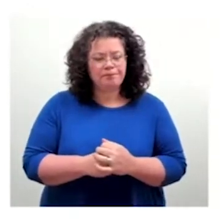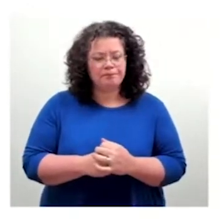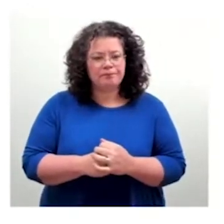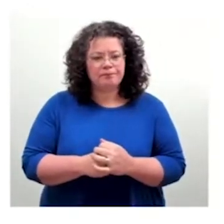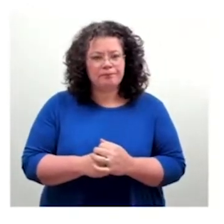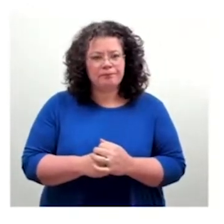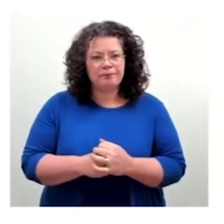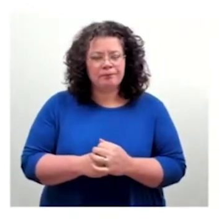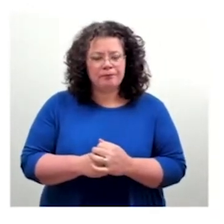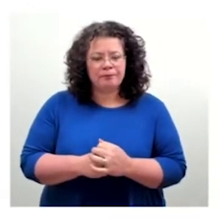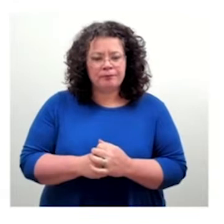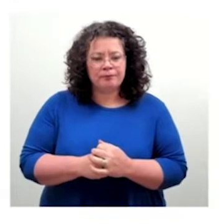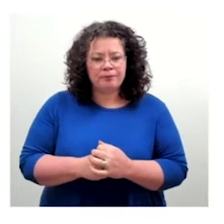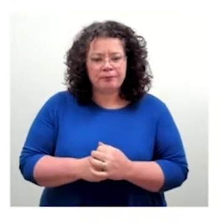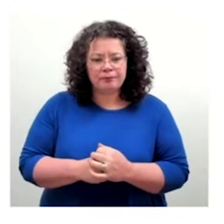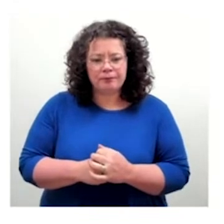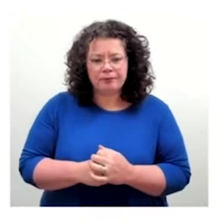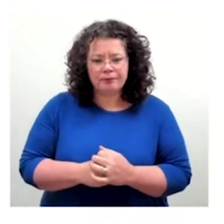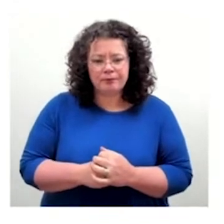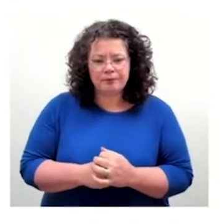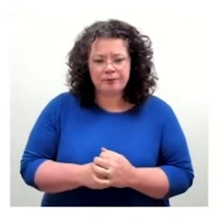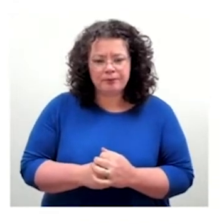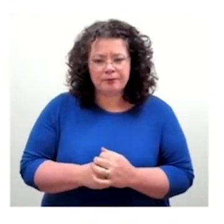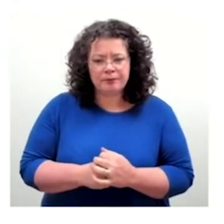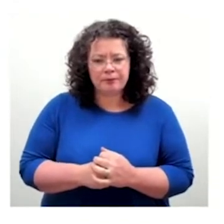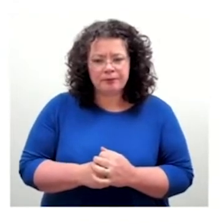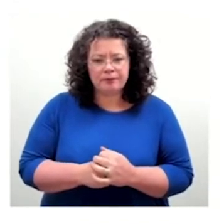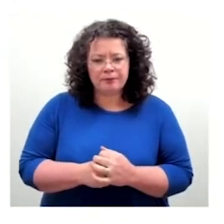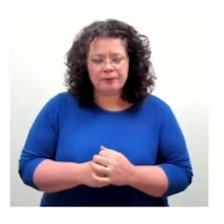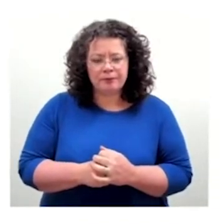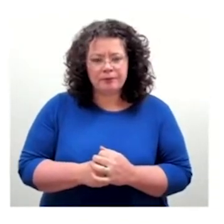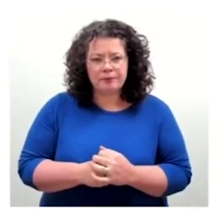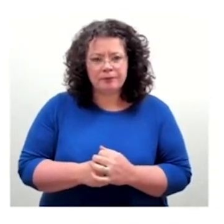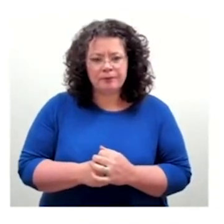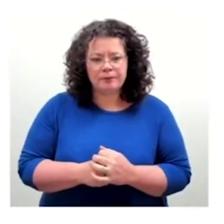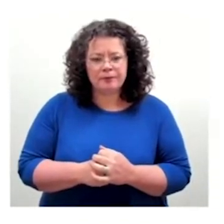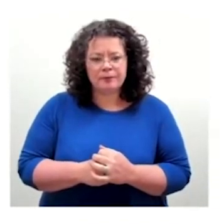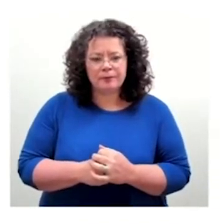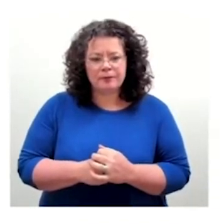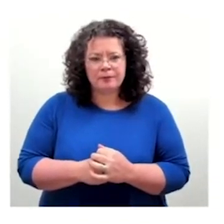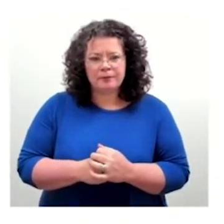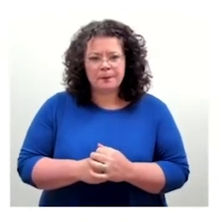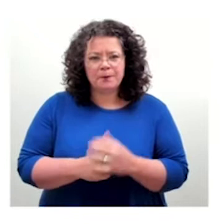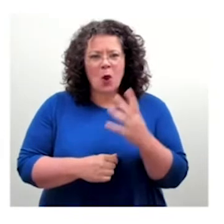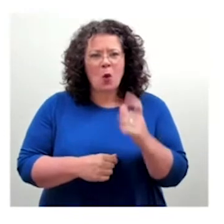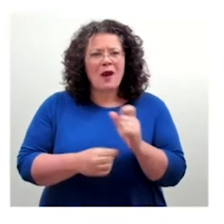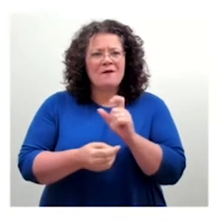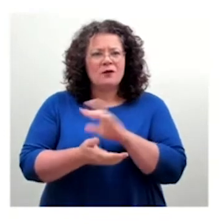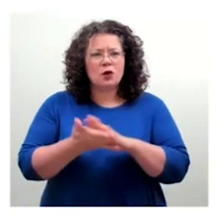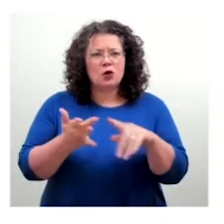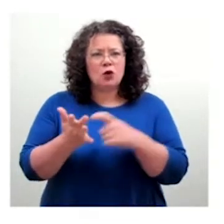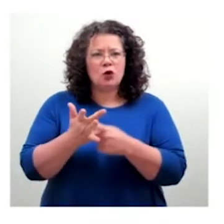He's he's from the International Association of Accessibility Professionals, and you'll see that there's a glittering array of other guests there.